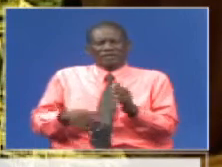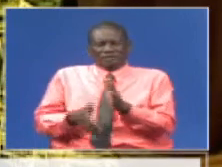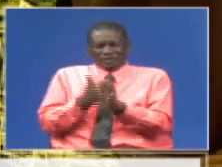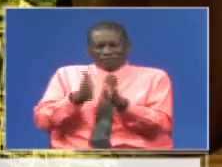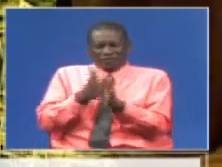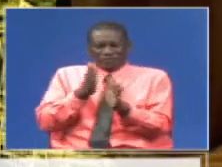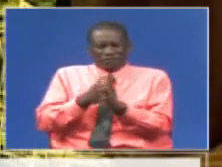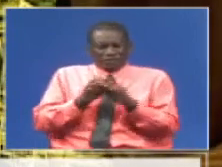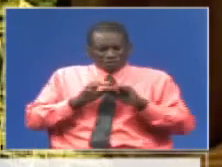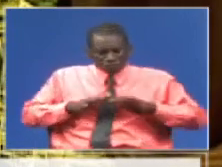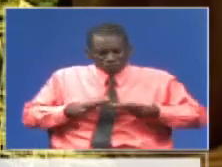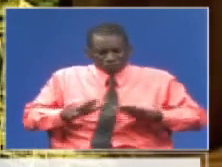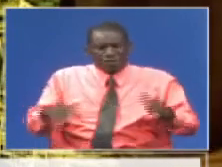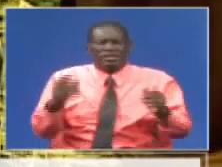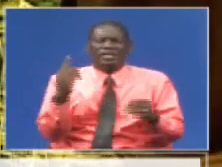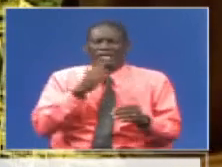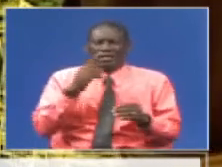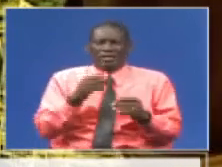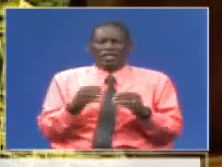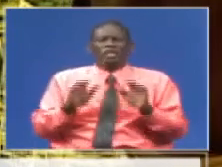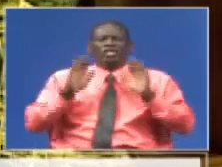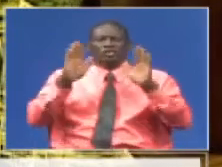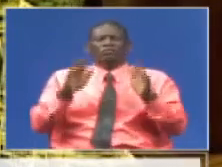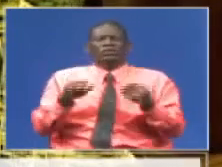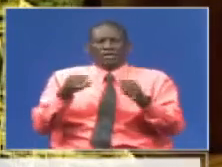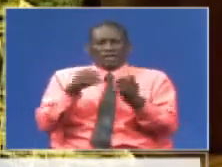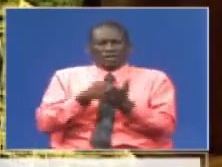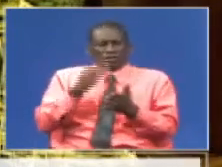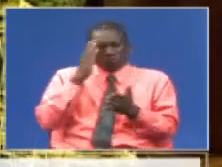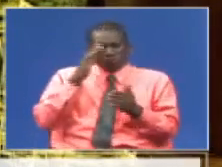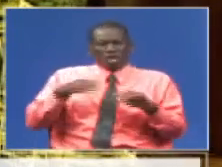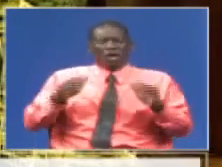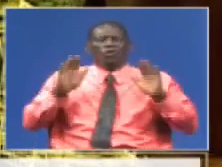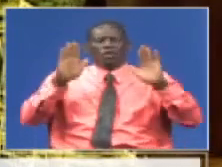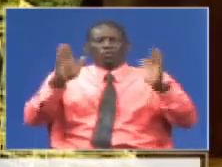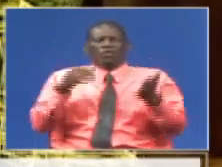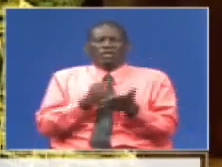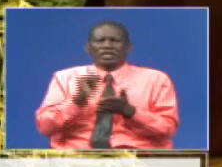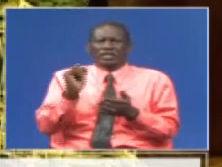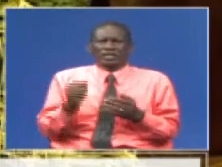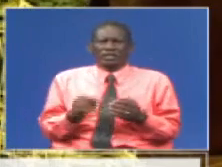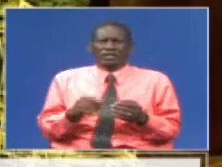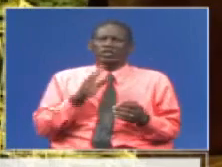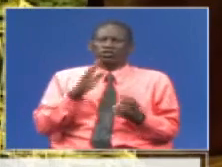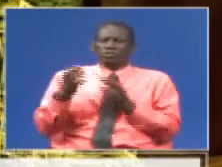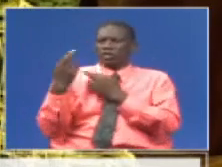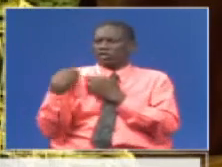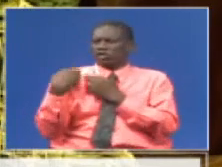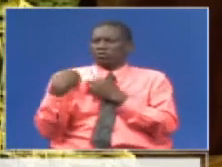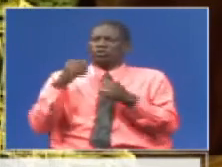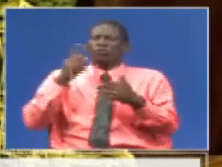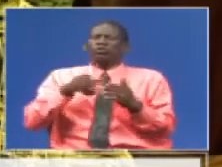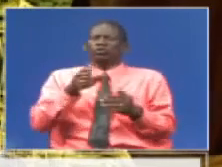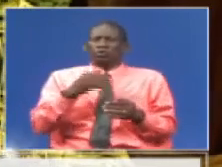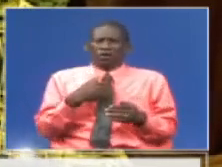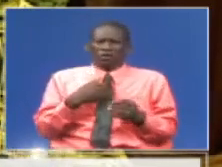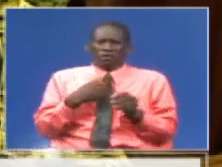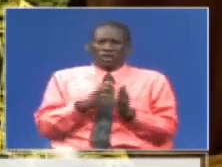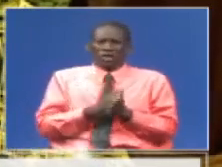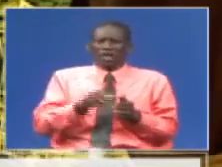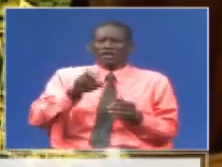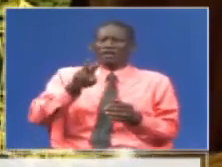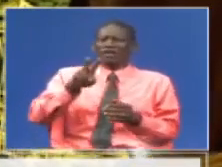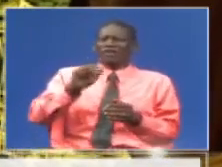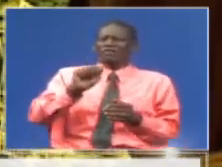it. And it's important, again, just to recognize just how important it is to be responsible with what you have. Mm-hmm. Valerie is a